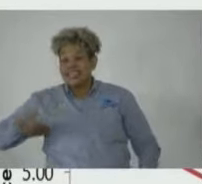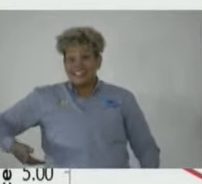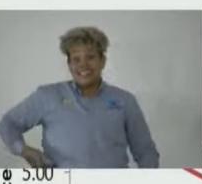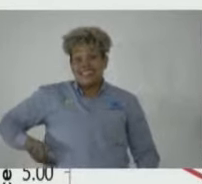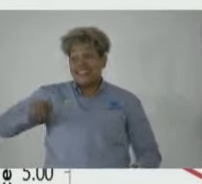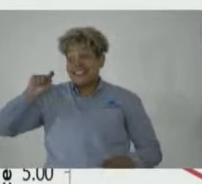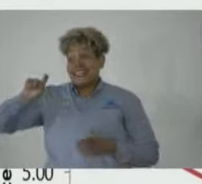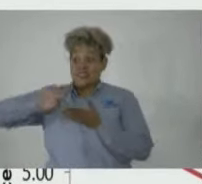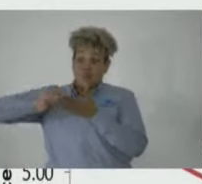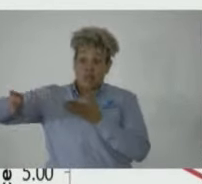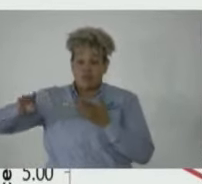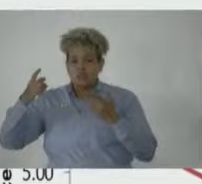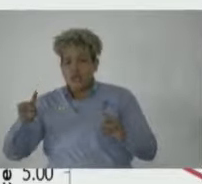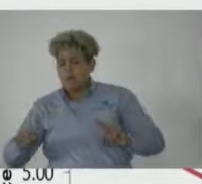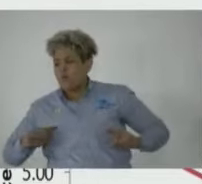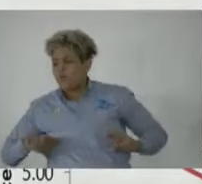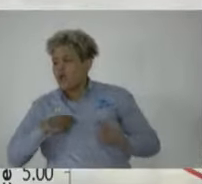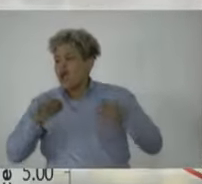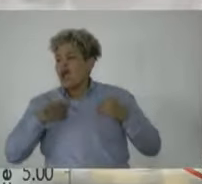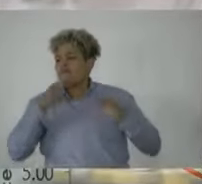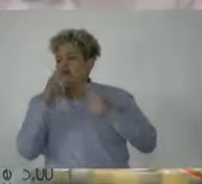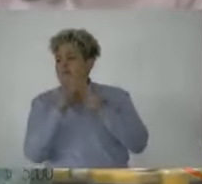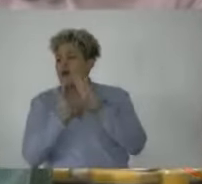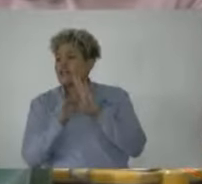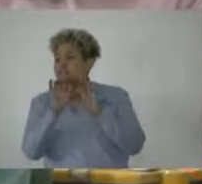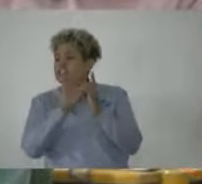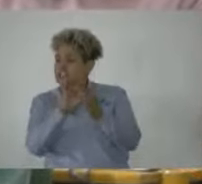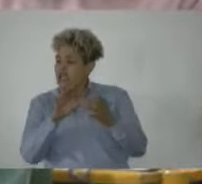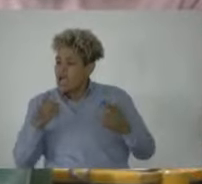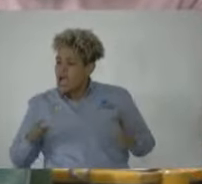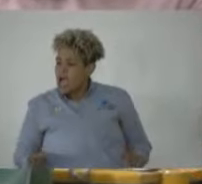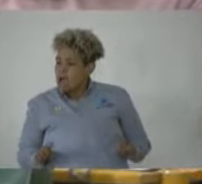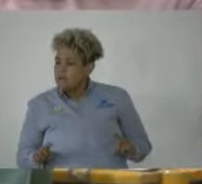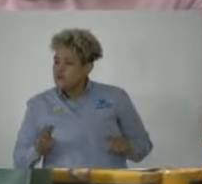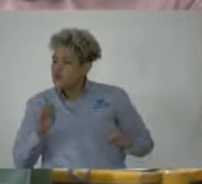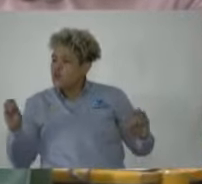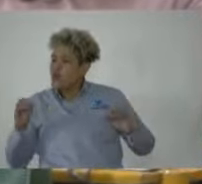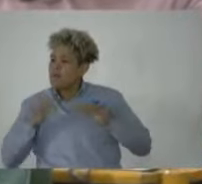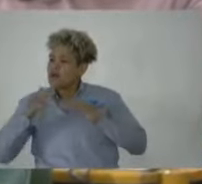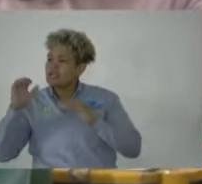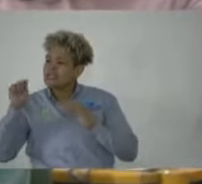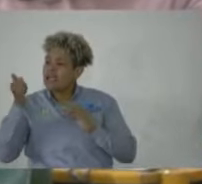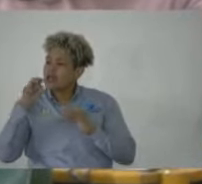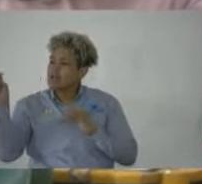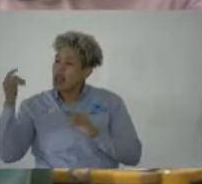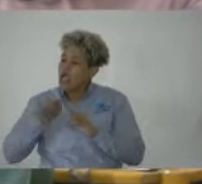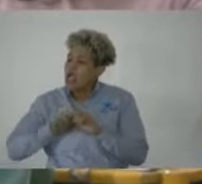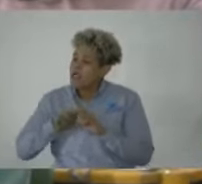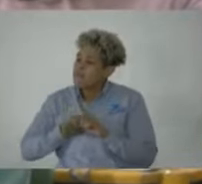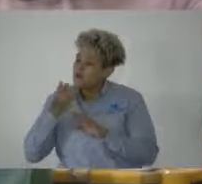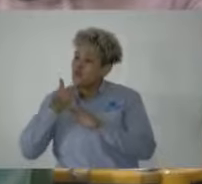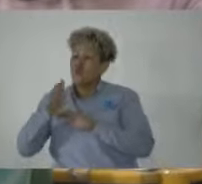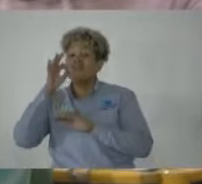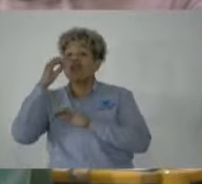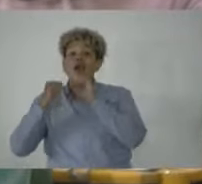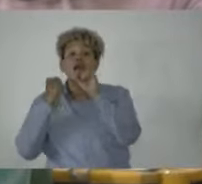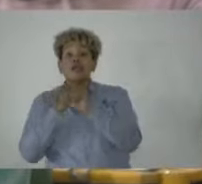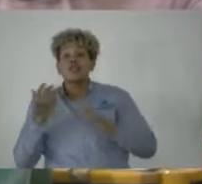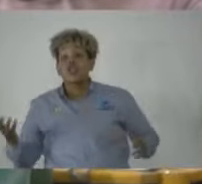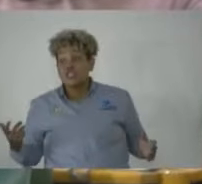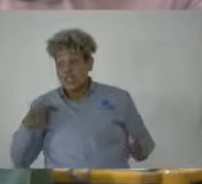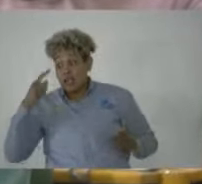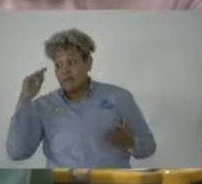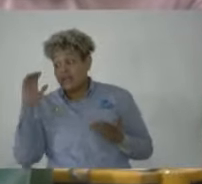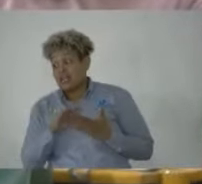are concerned, we have had a policy of no more than 10 million per month over the past 9 years. I believe